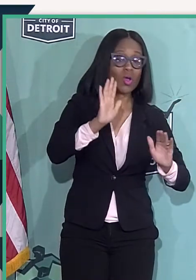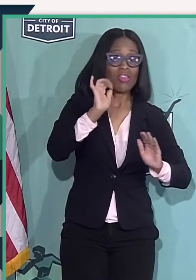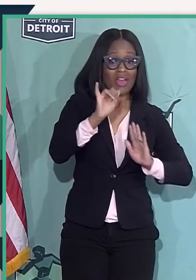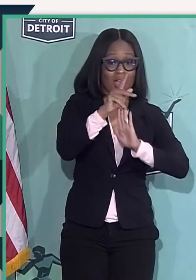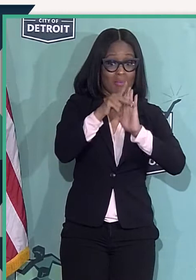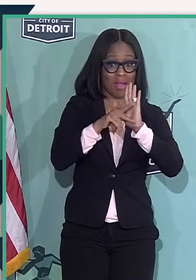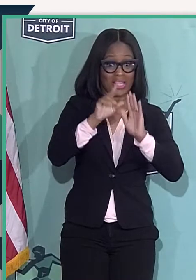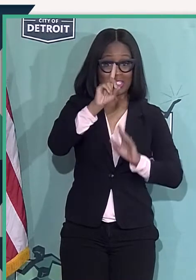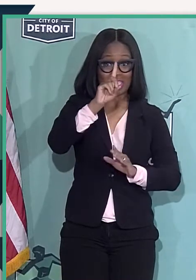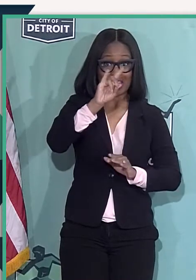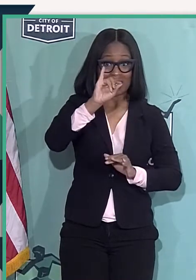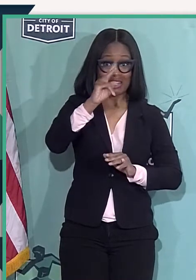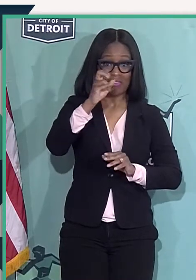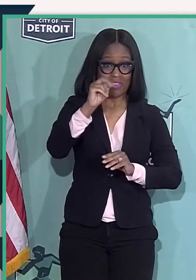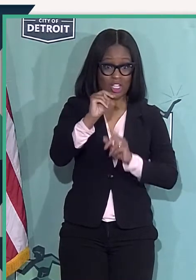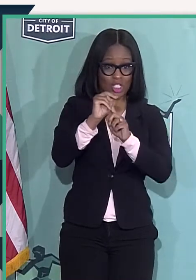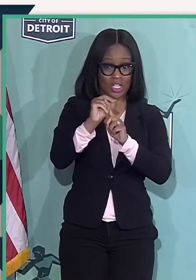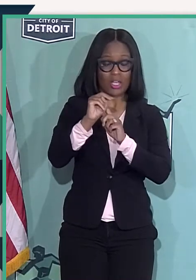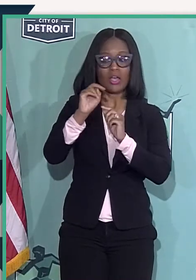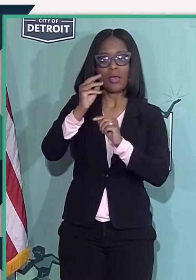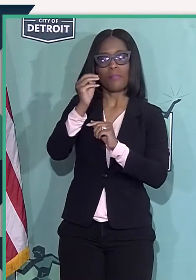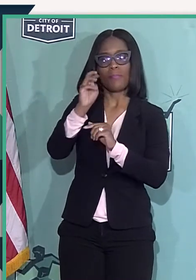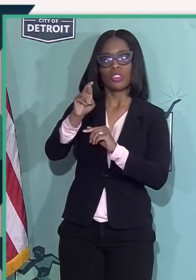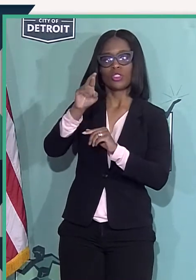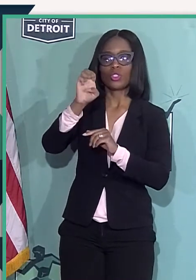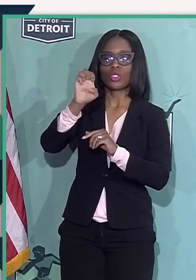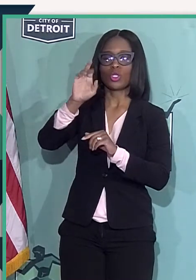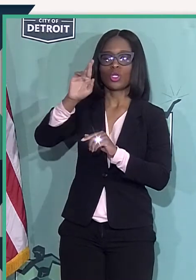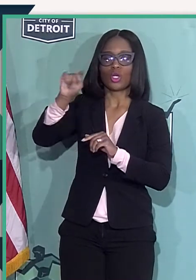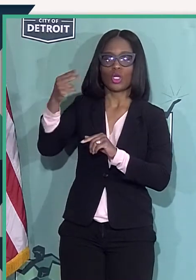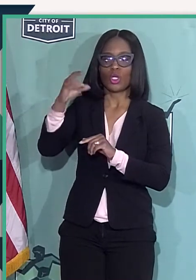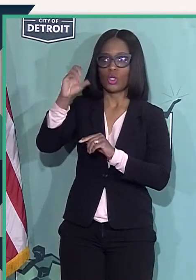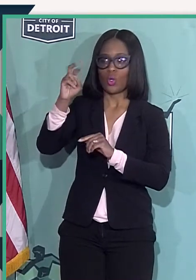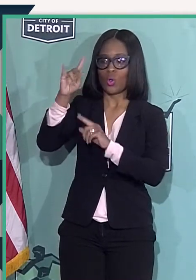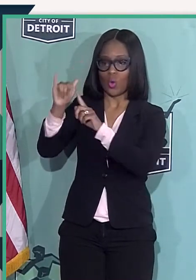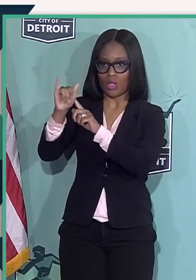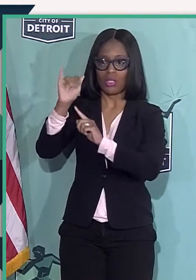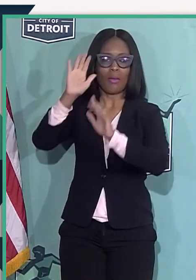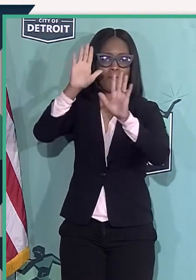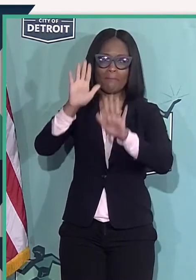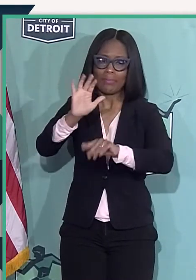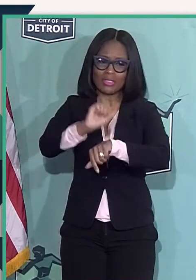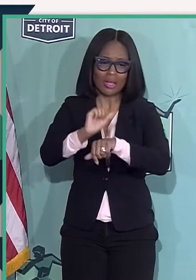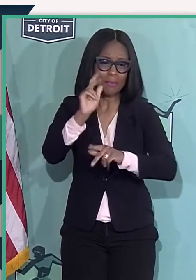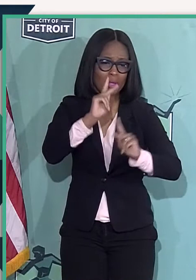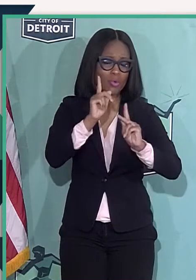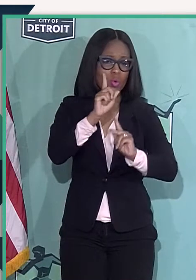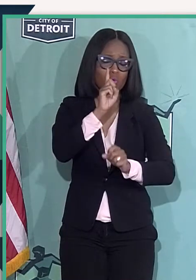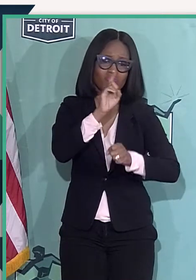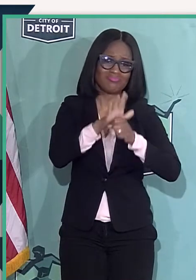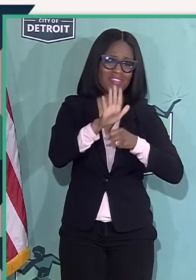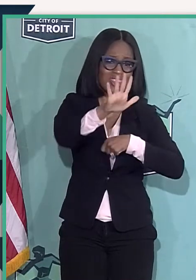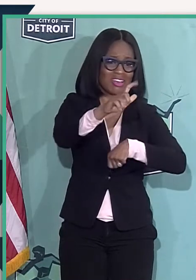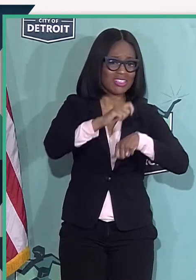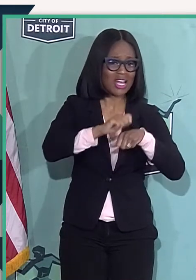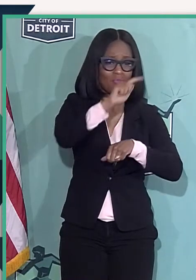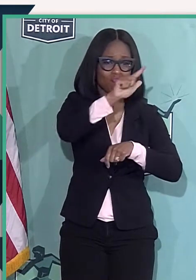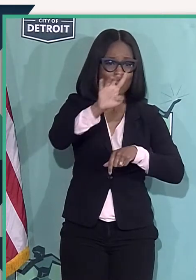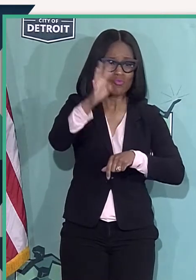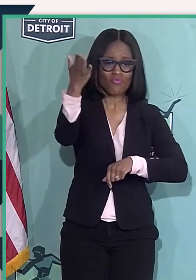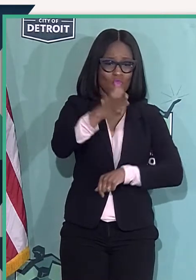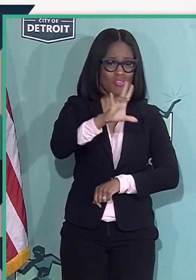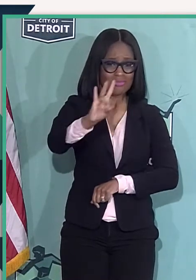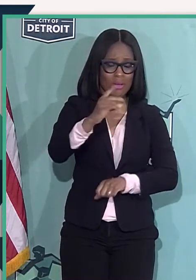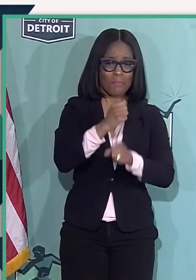Mr. Corley, Irv Corley, has done an amazing job. We're talking about people that dedicated 24/7 to making sure that we all